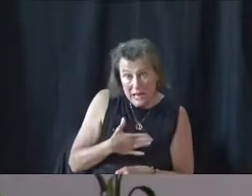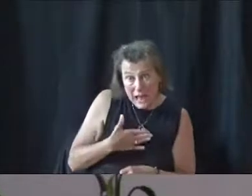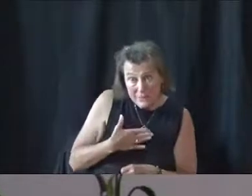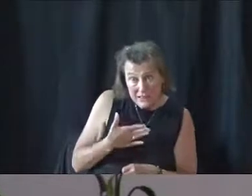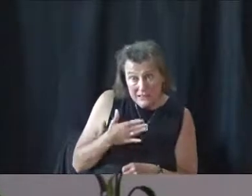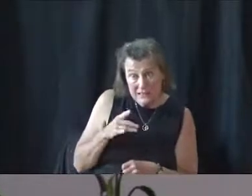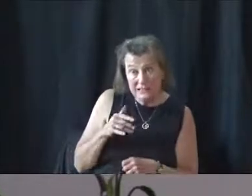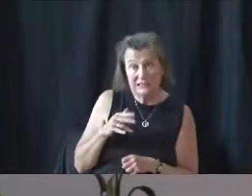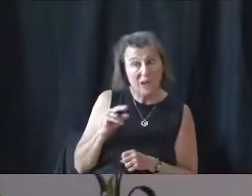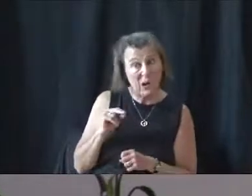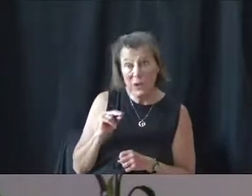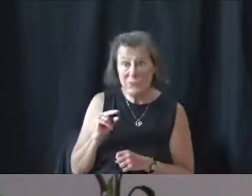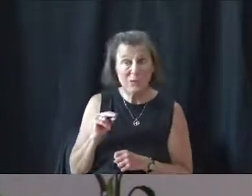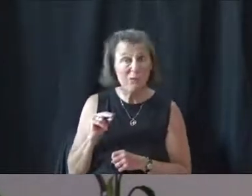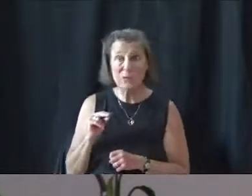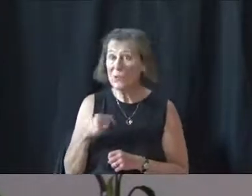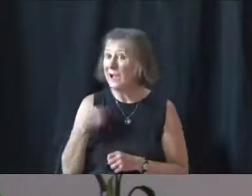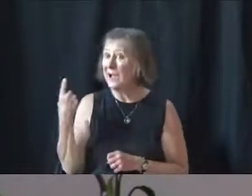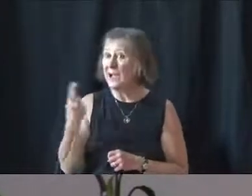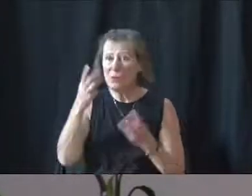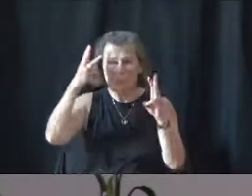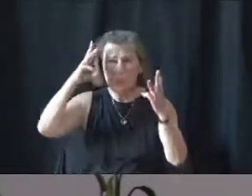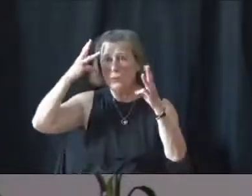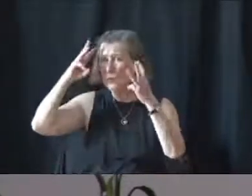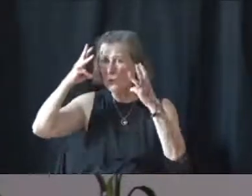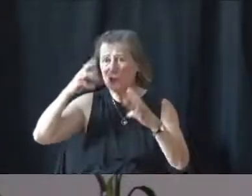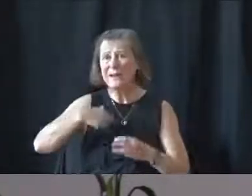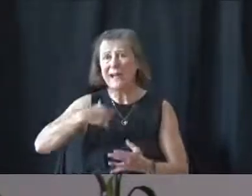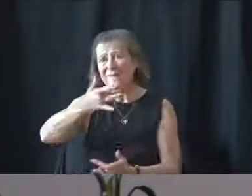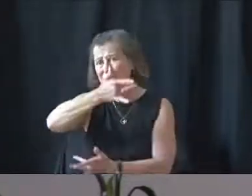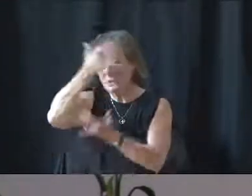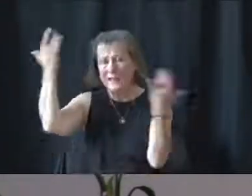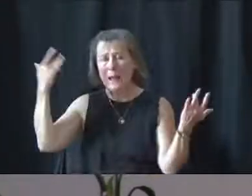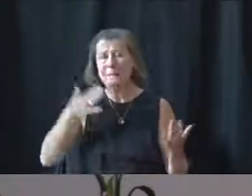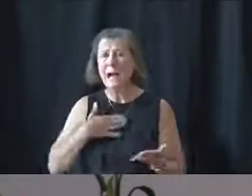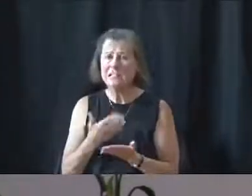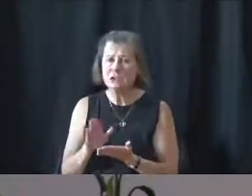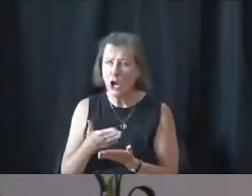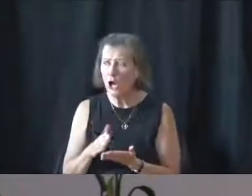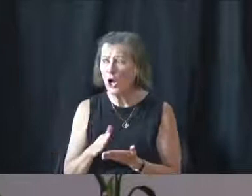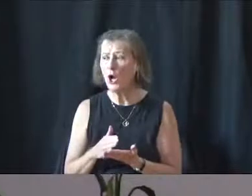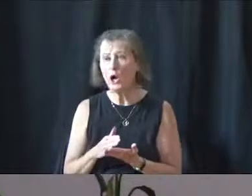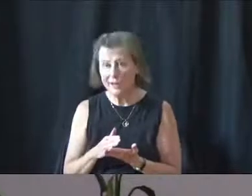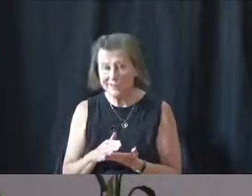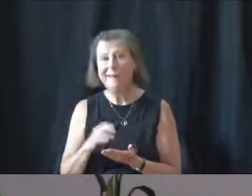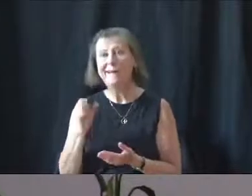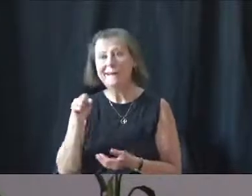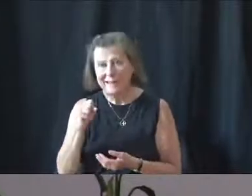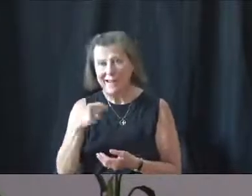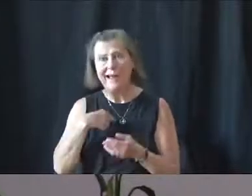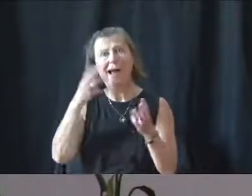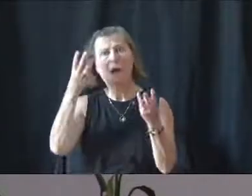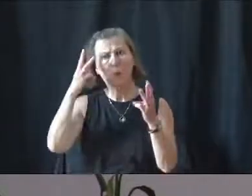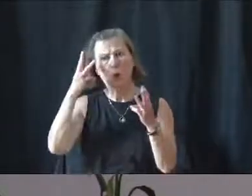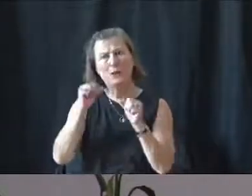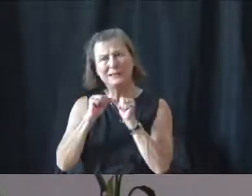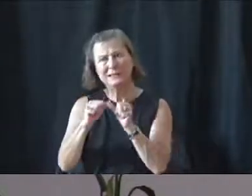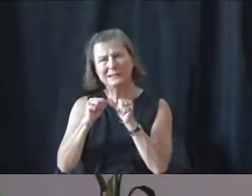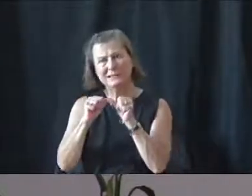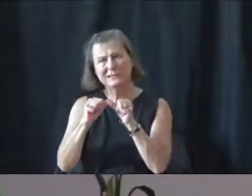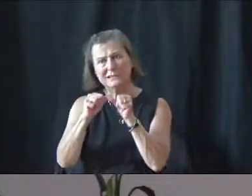happier? No, I always worried that I'd forget my song. Yes, I worried constantly.